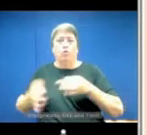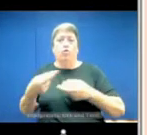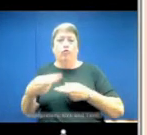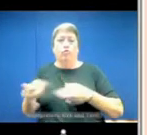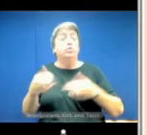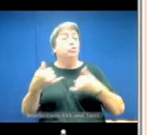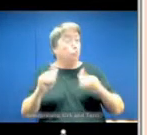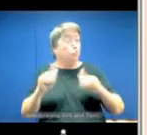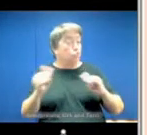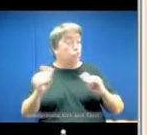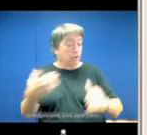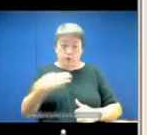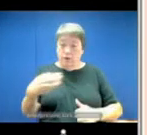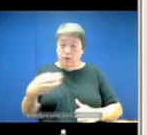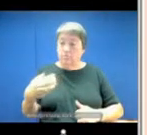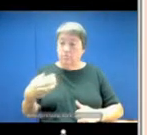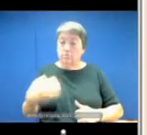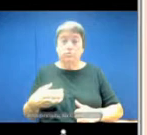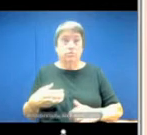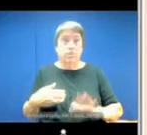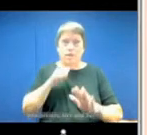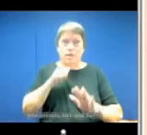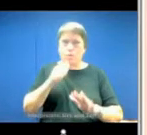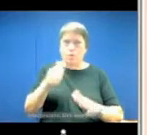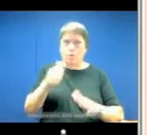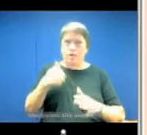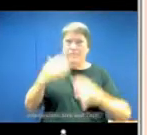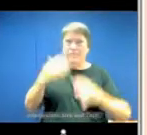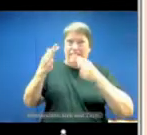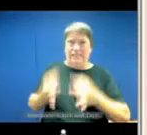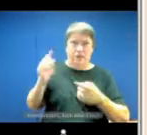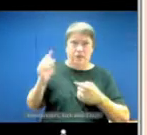objections. They won't be ruled upon until later at trial.